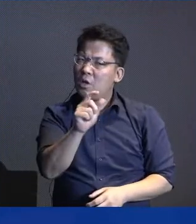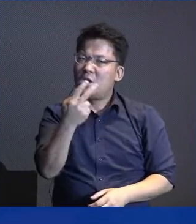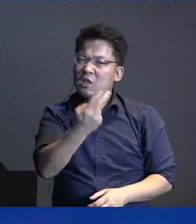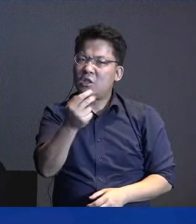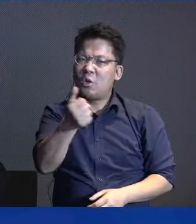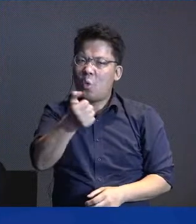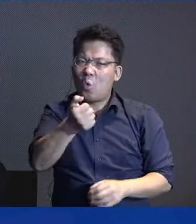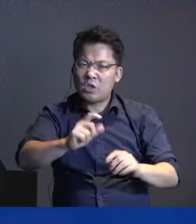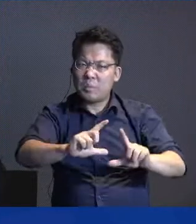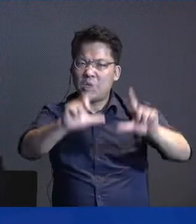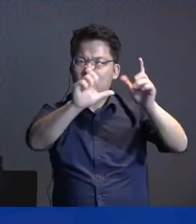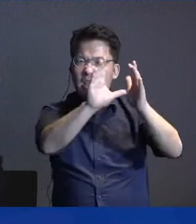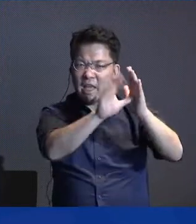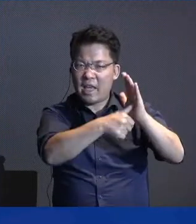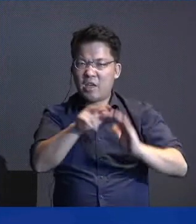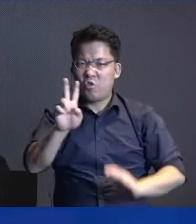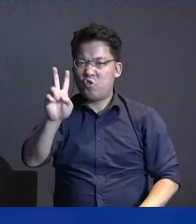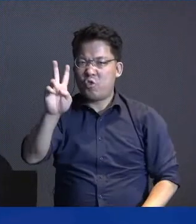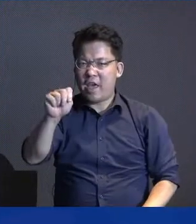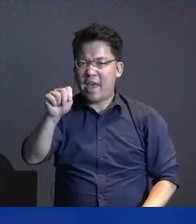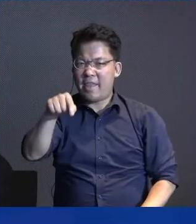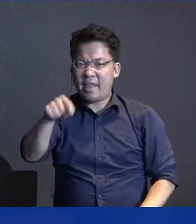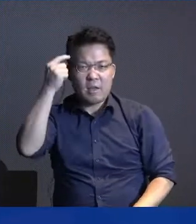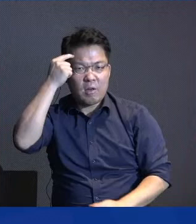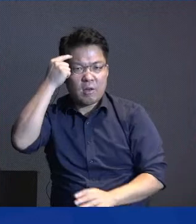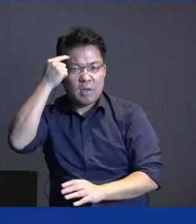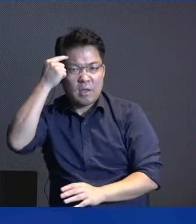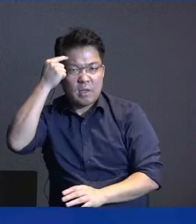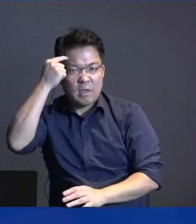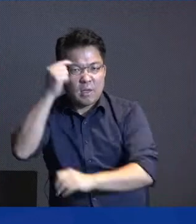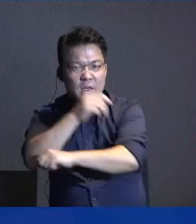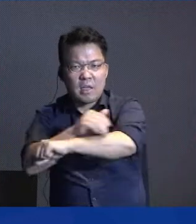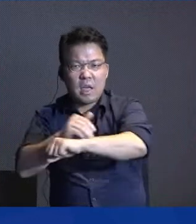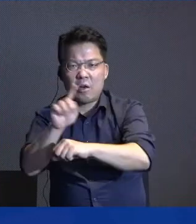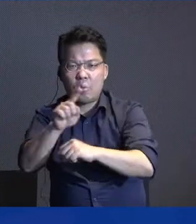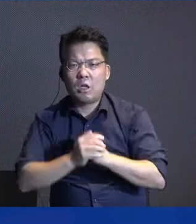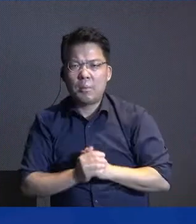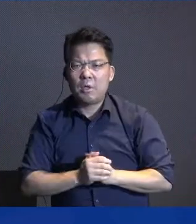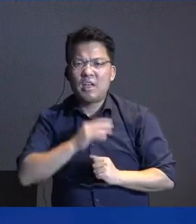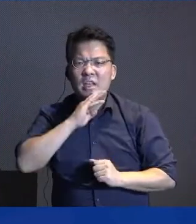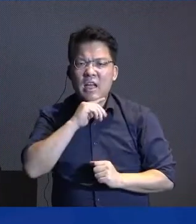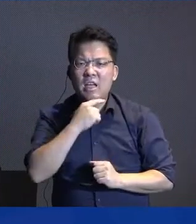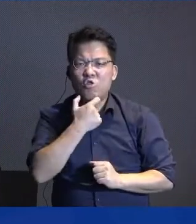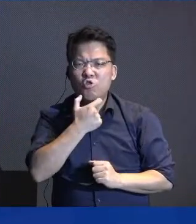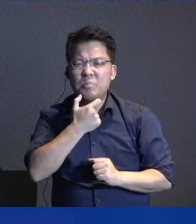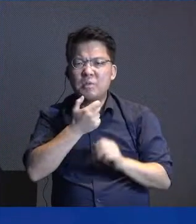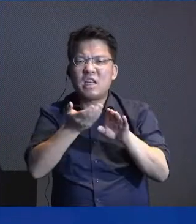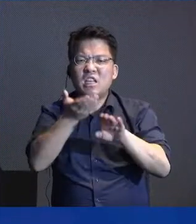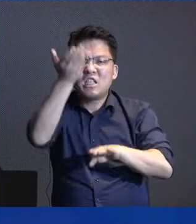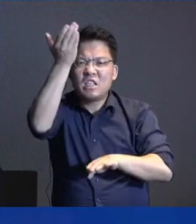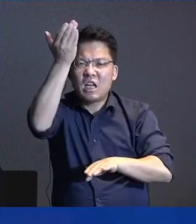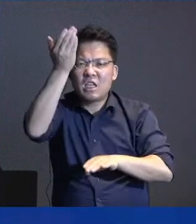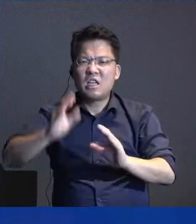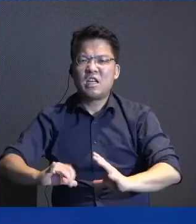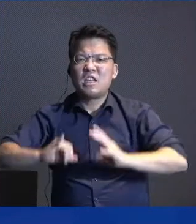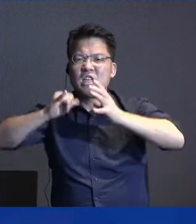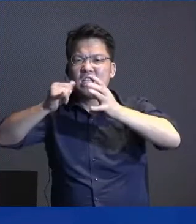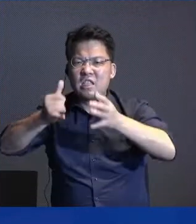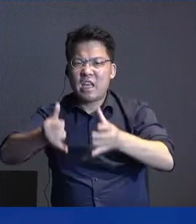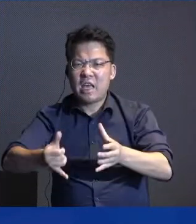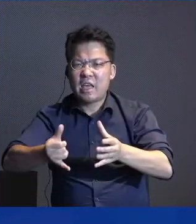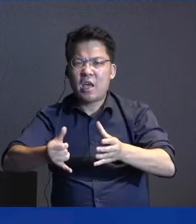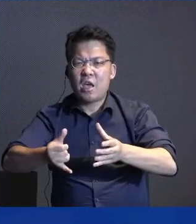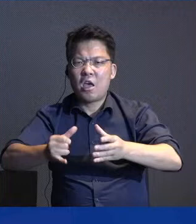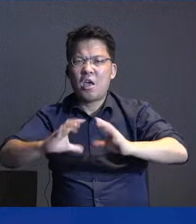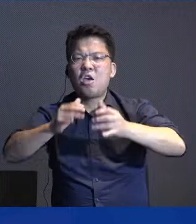individuals above 60 years are going to make up nearly 20% of the population. And just imagine in